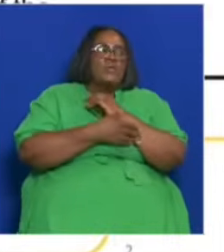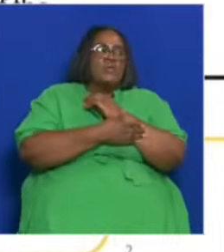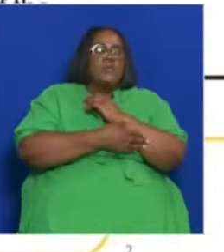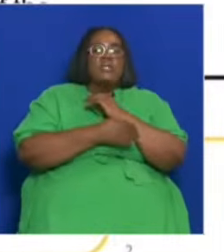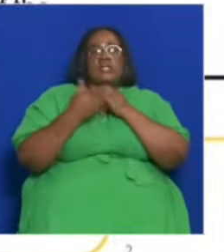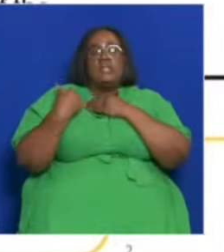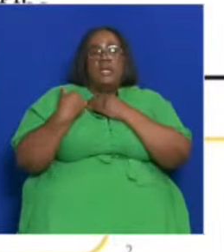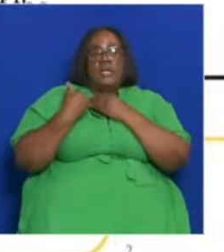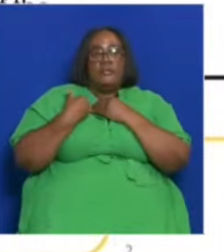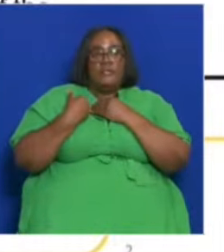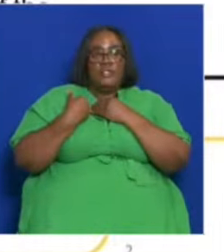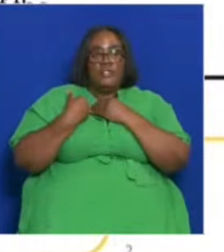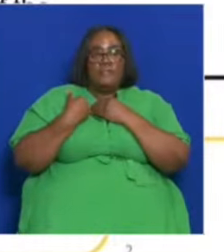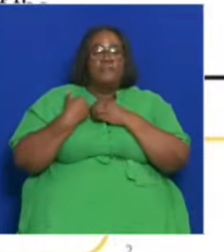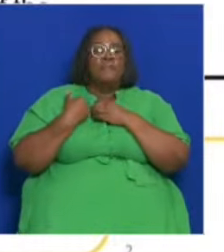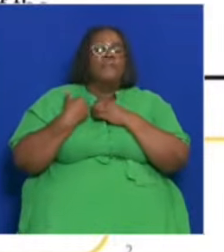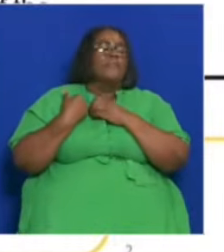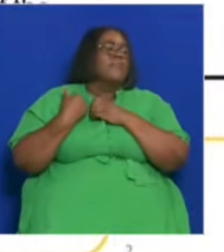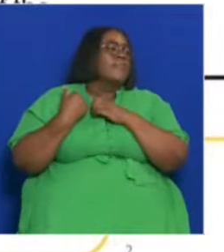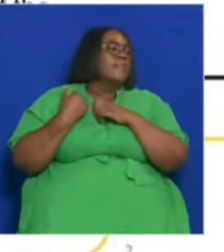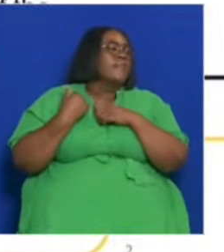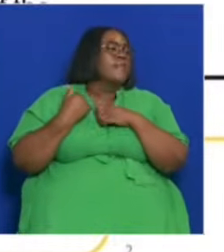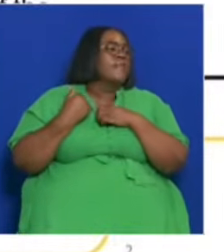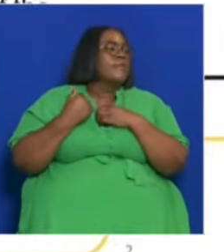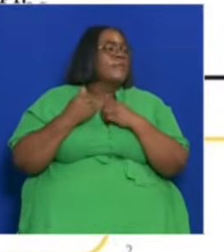your attention to is the background section.